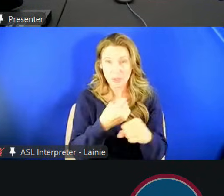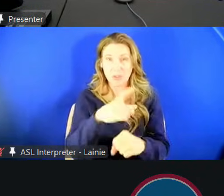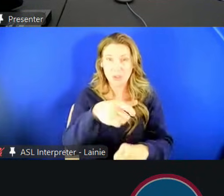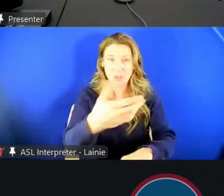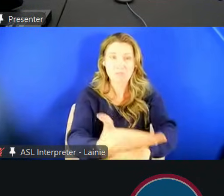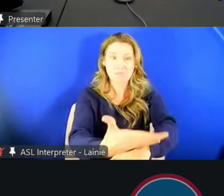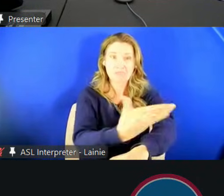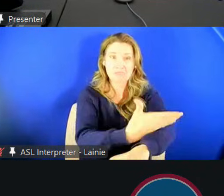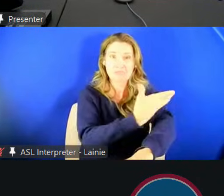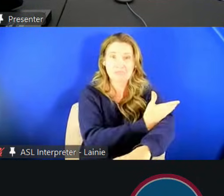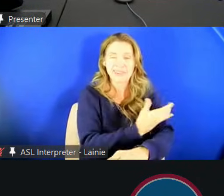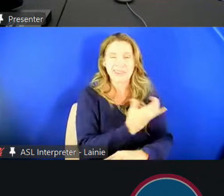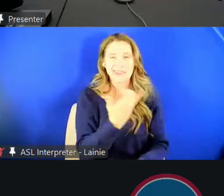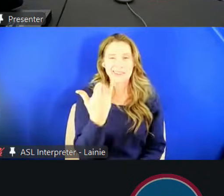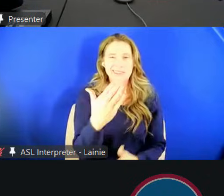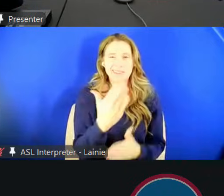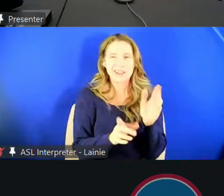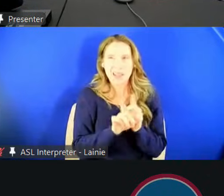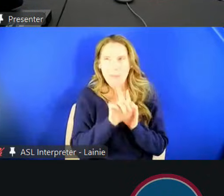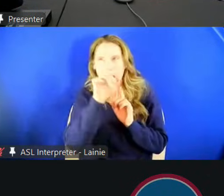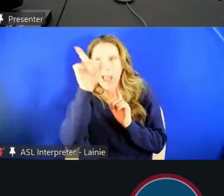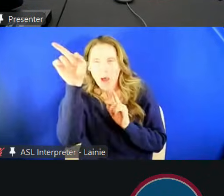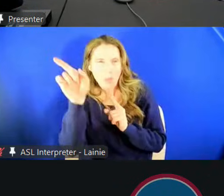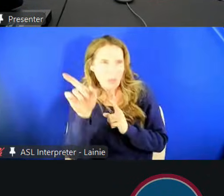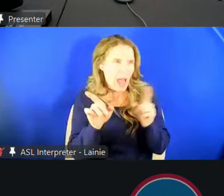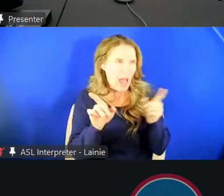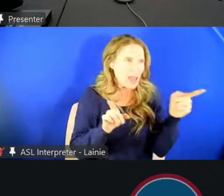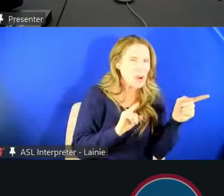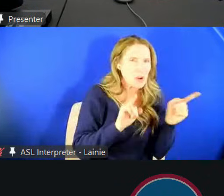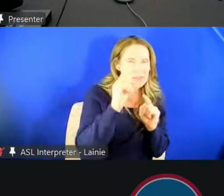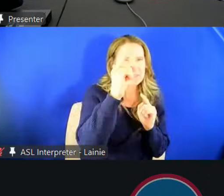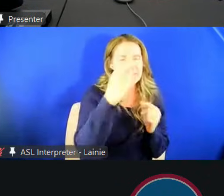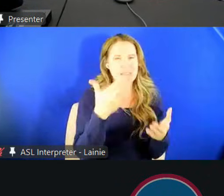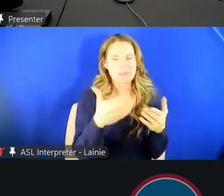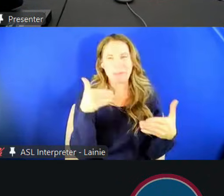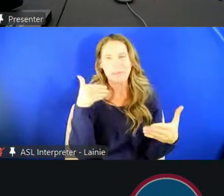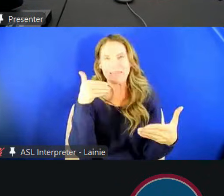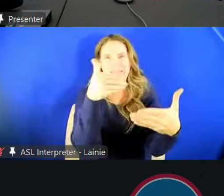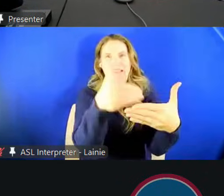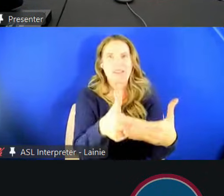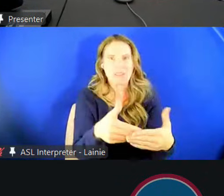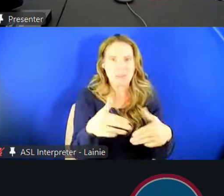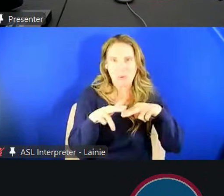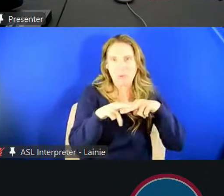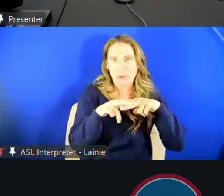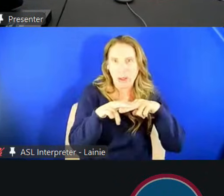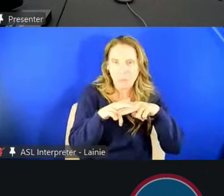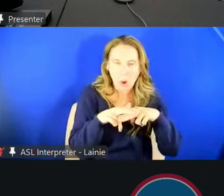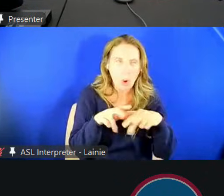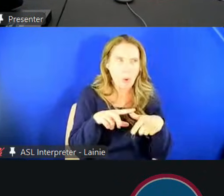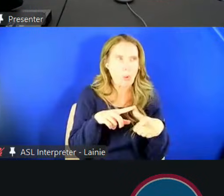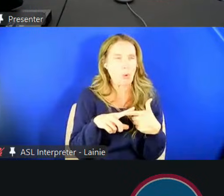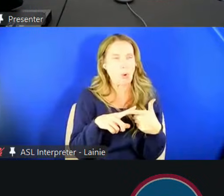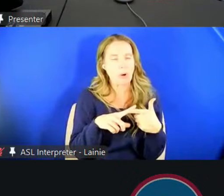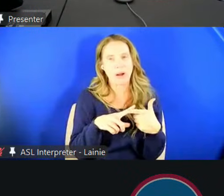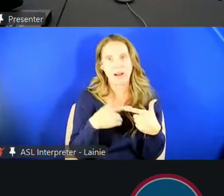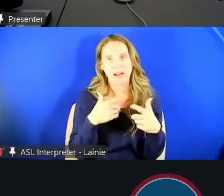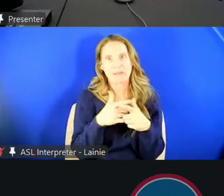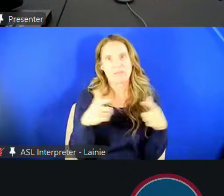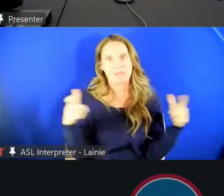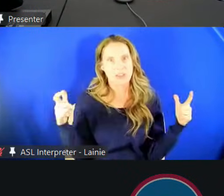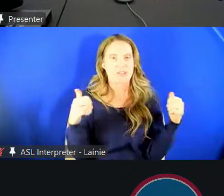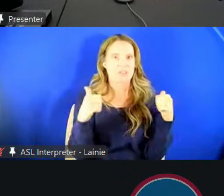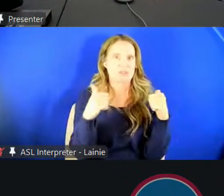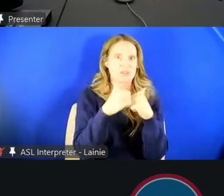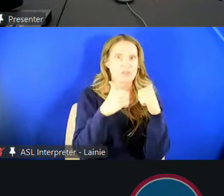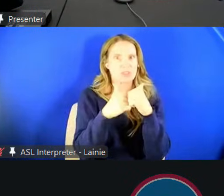some outlier ones that, that might be next to a railroad embankment or, have like major infrastructure